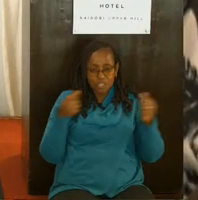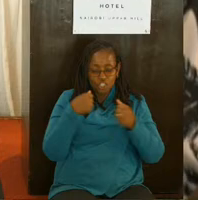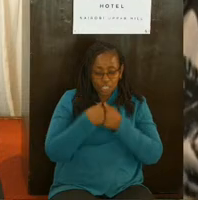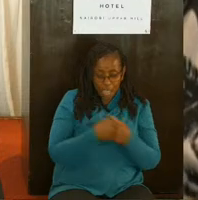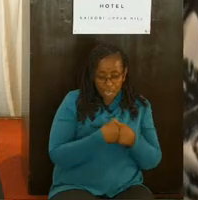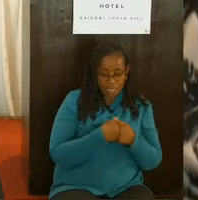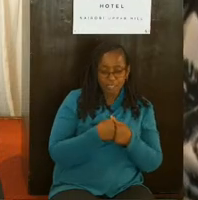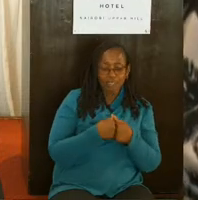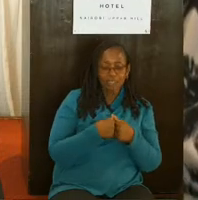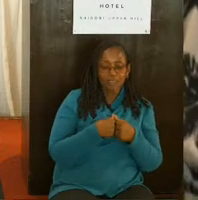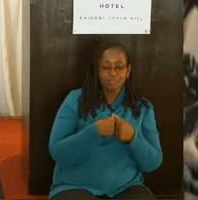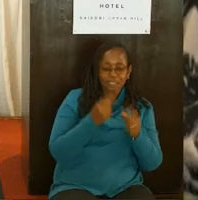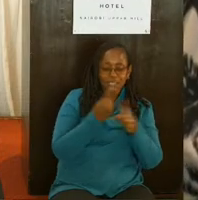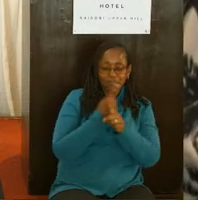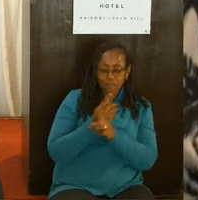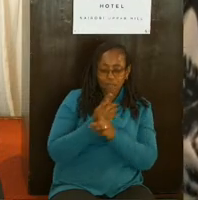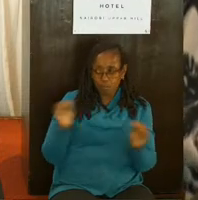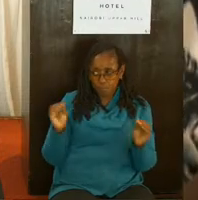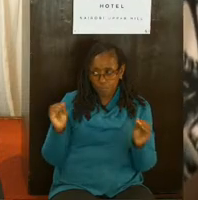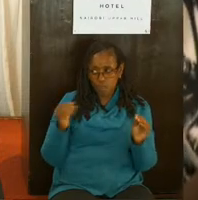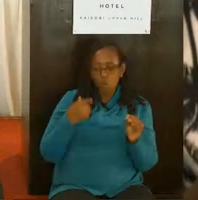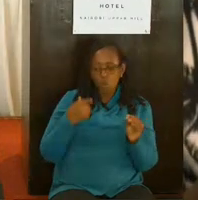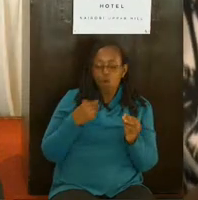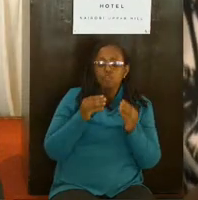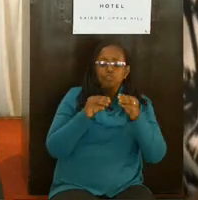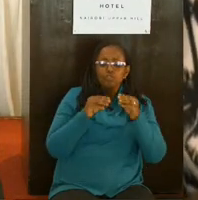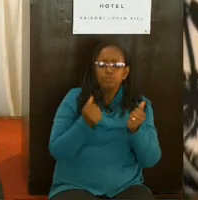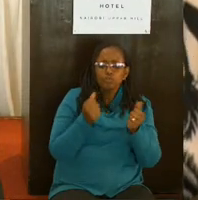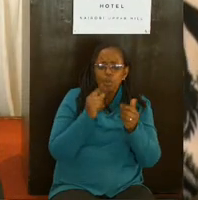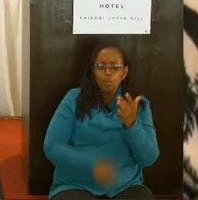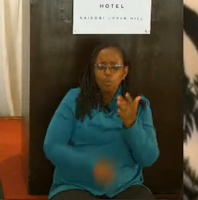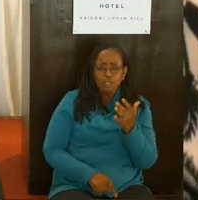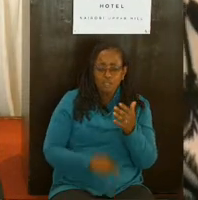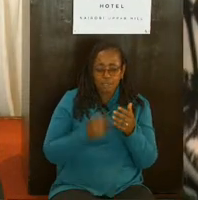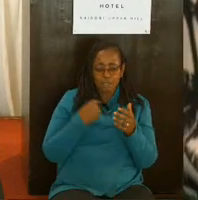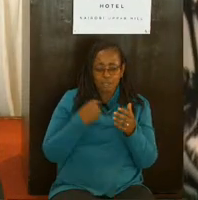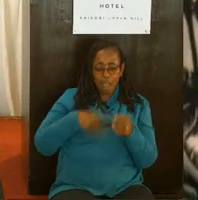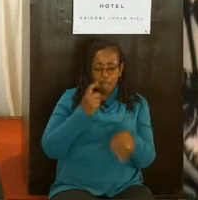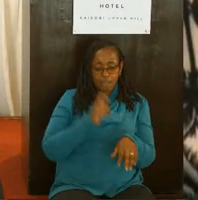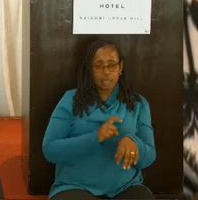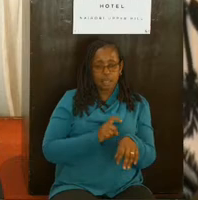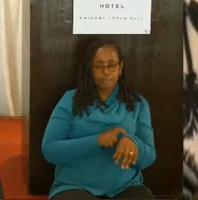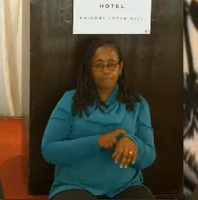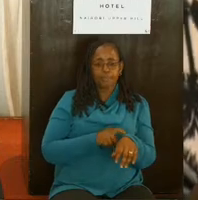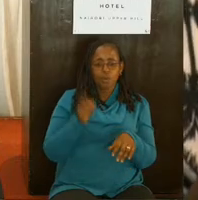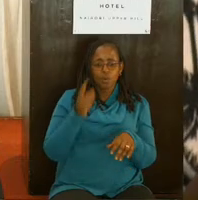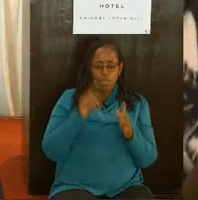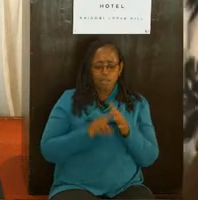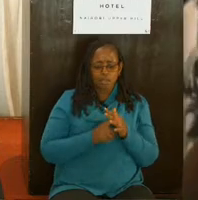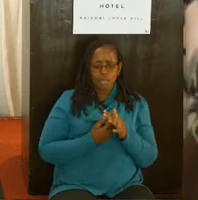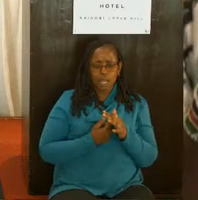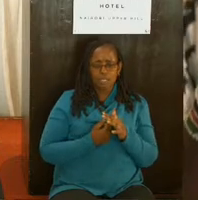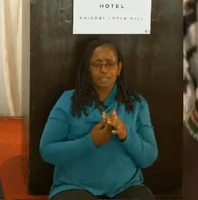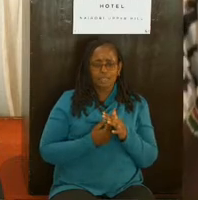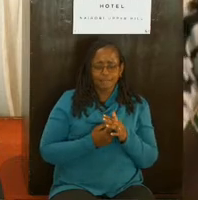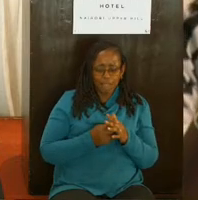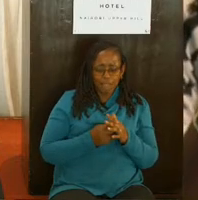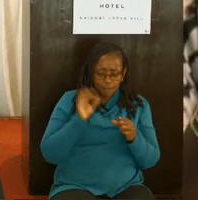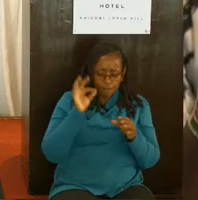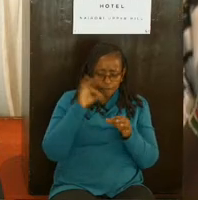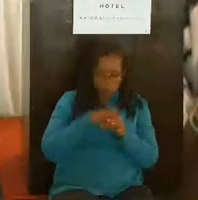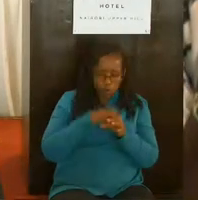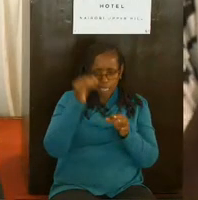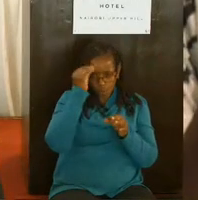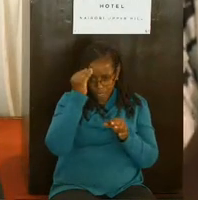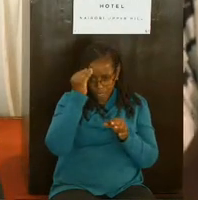expecting from them and for me the solution in this I think is a high time uh we start our voter education and civic